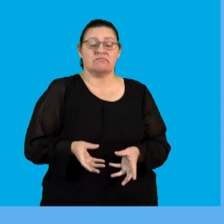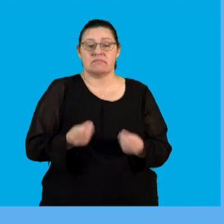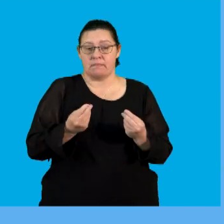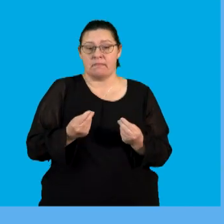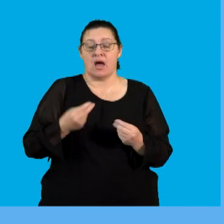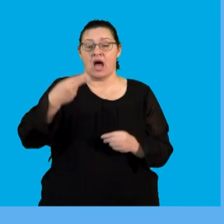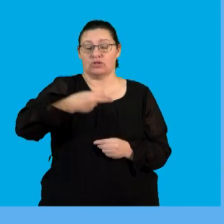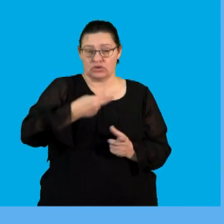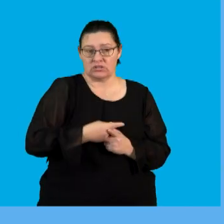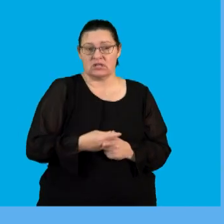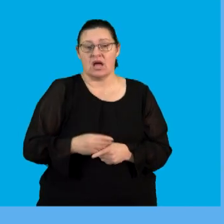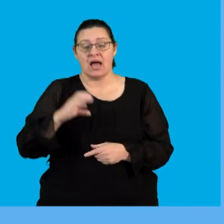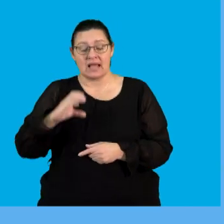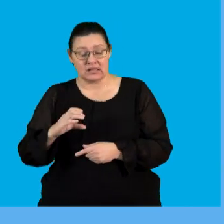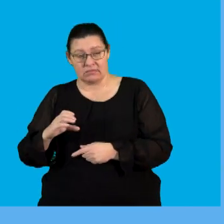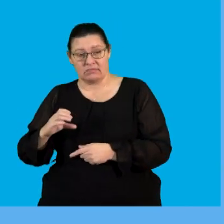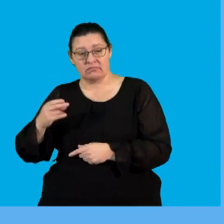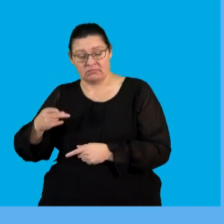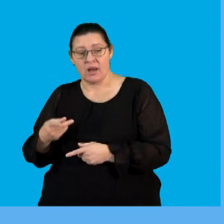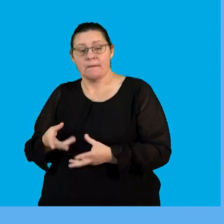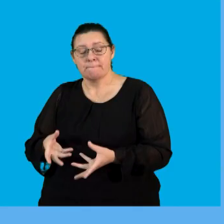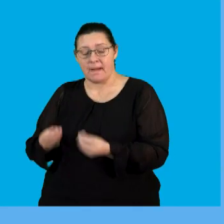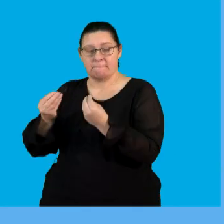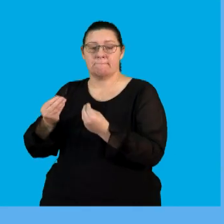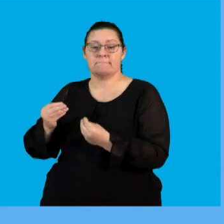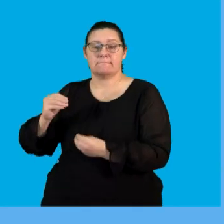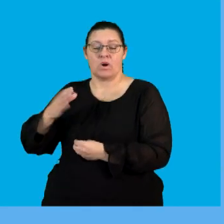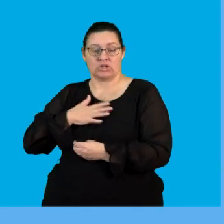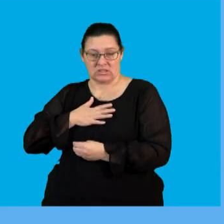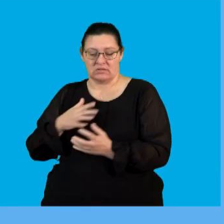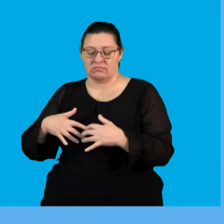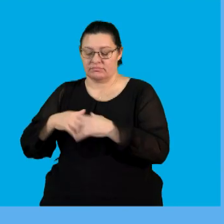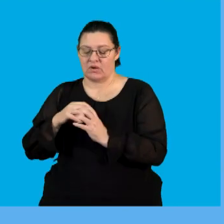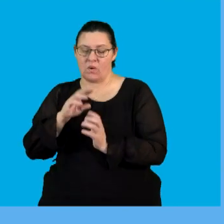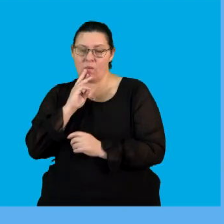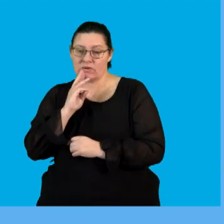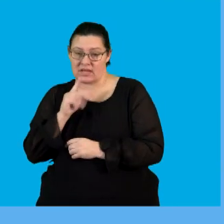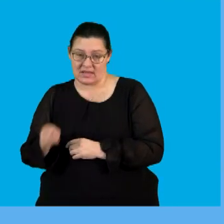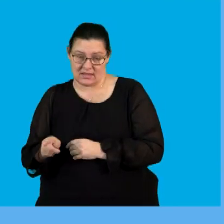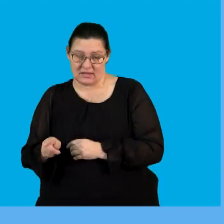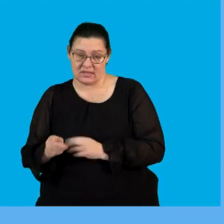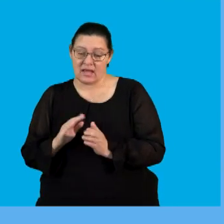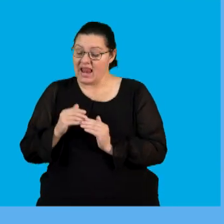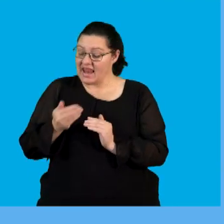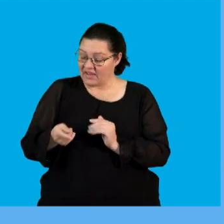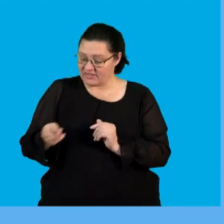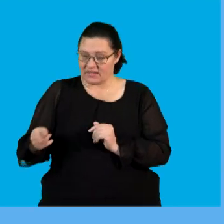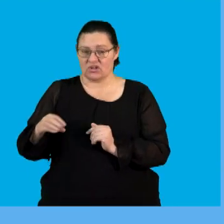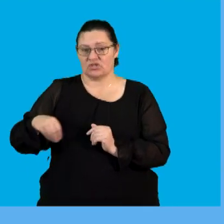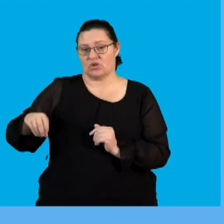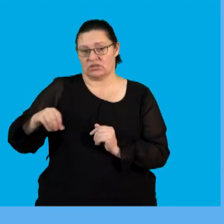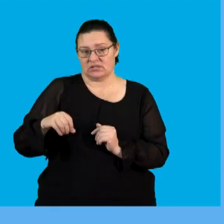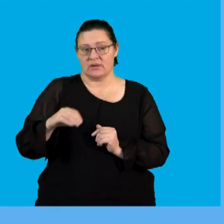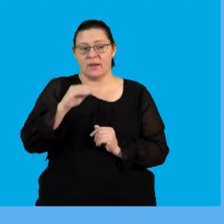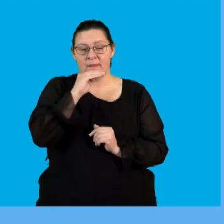the hydrogen and the calcium oxide has contributed to the oxygen to form the water, the remainder is going to be our